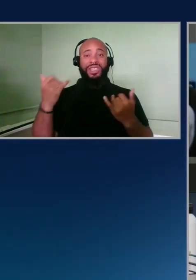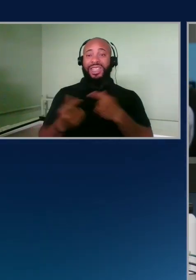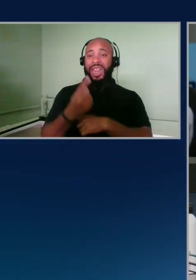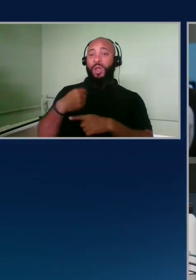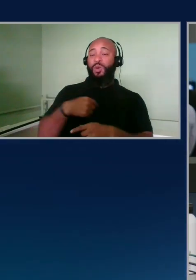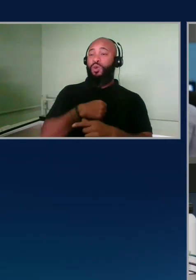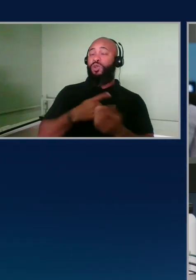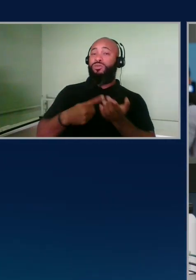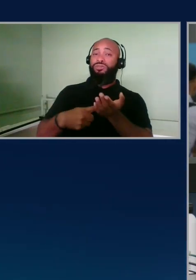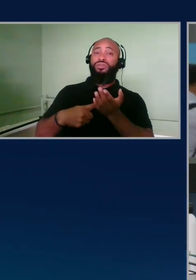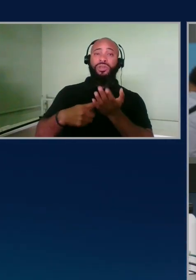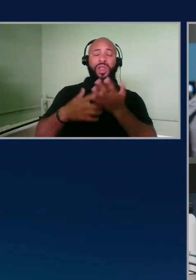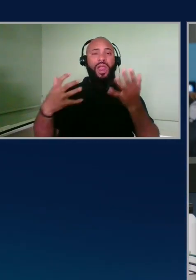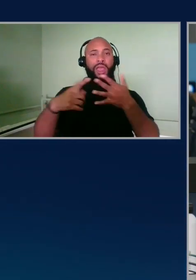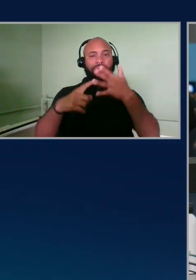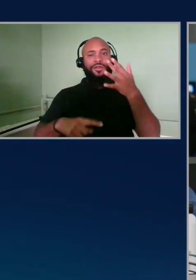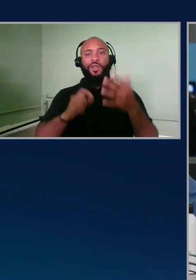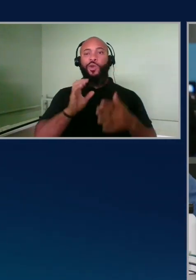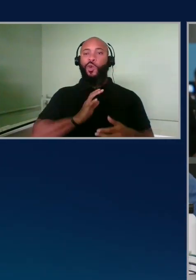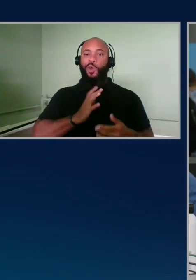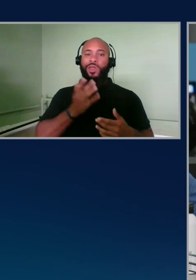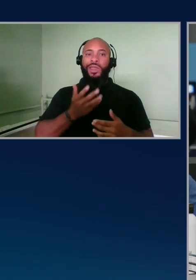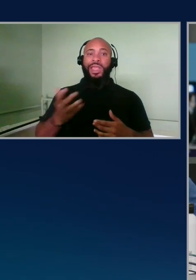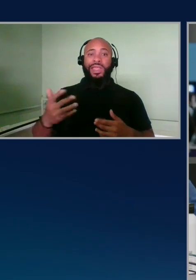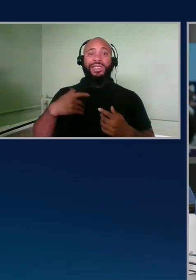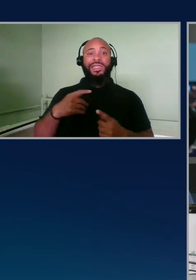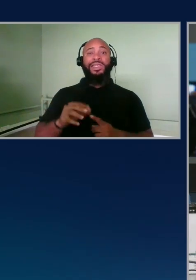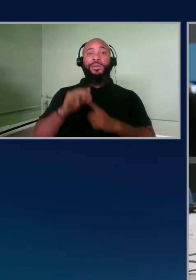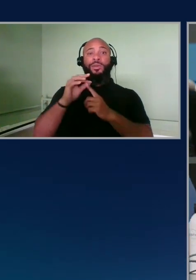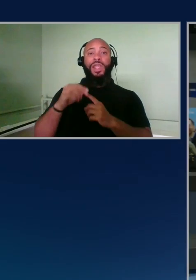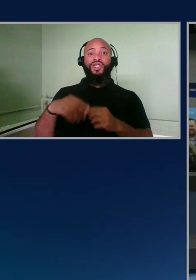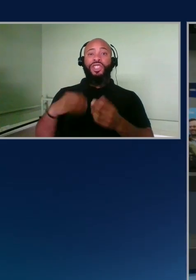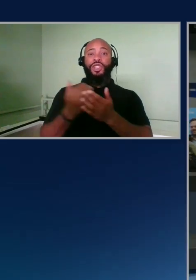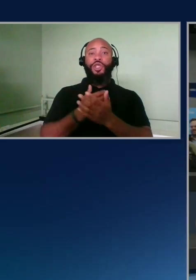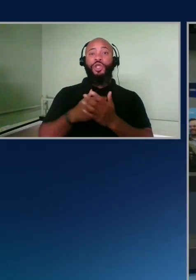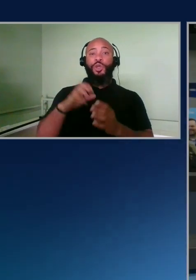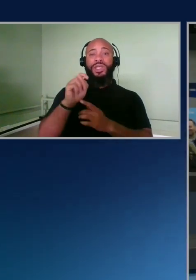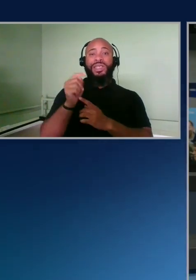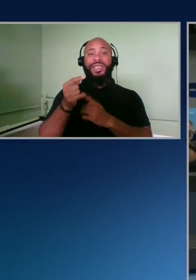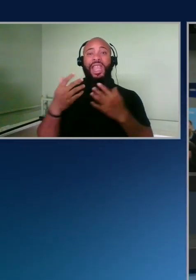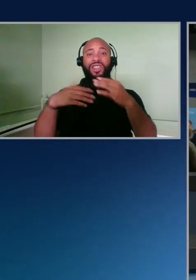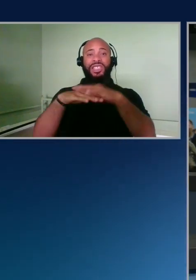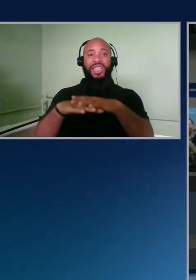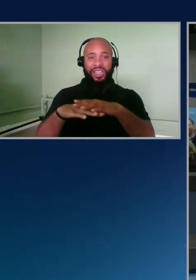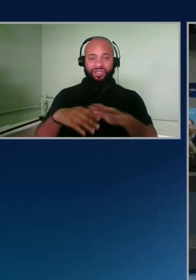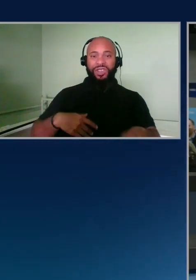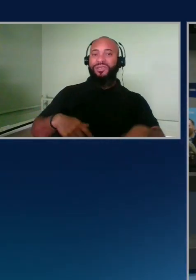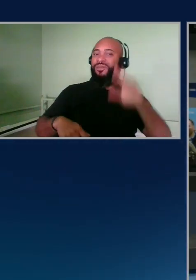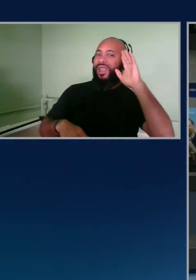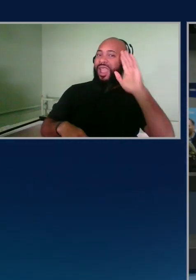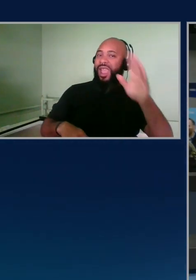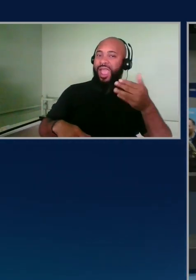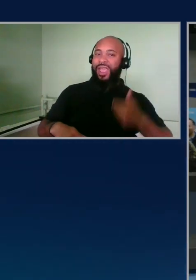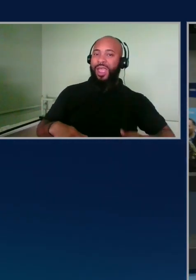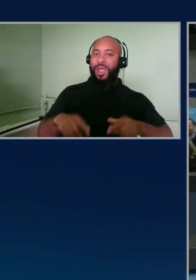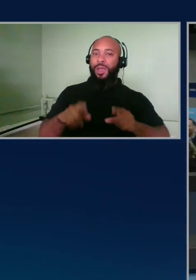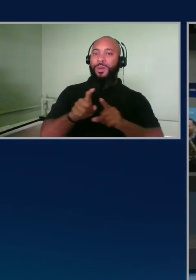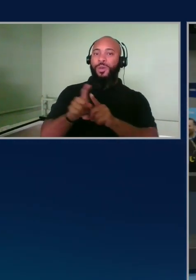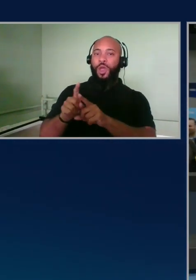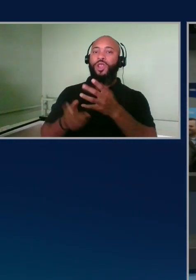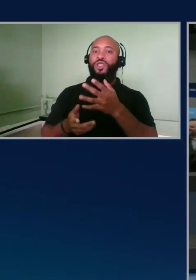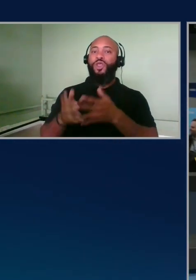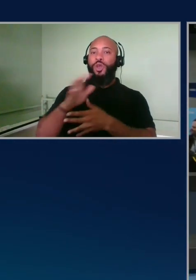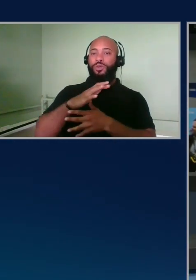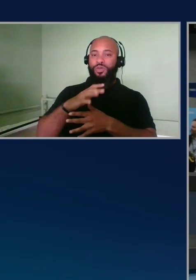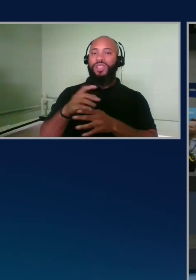especially with our new zero-ETL integration with S3. But Sam? Hi, I'm Sam Selvin. I'm also a principal specialist solutions